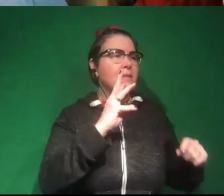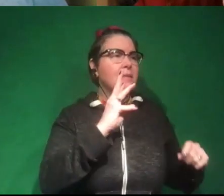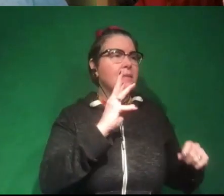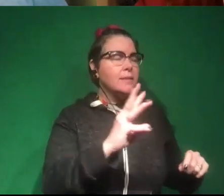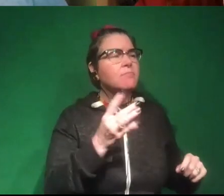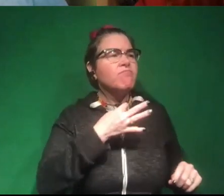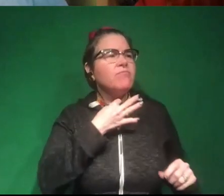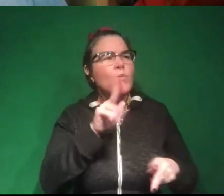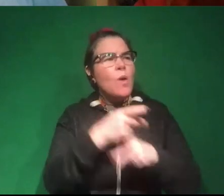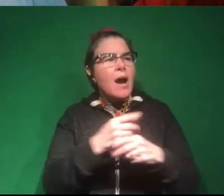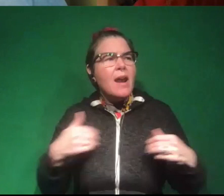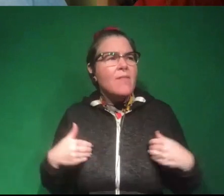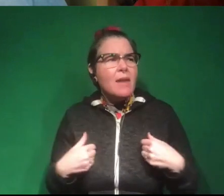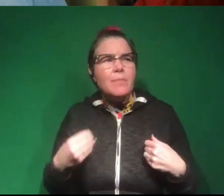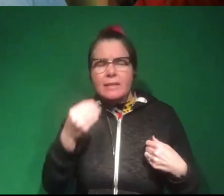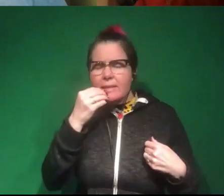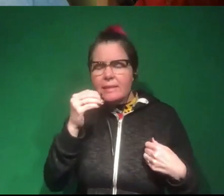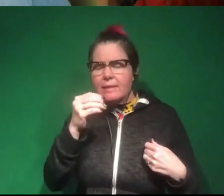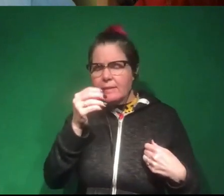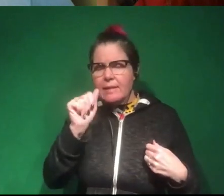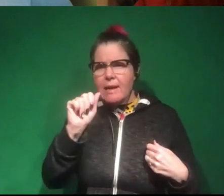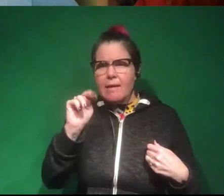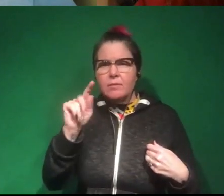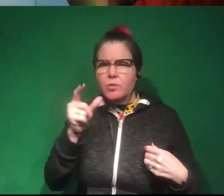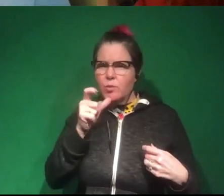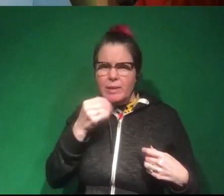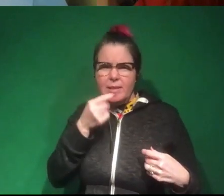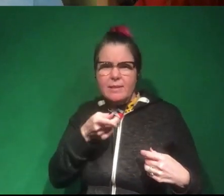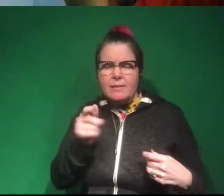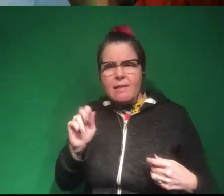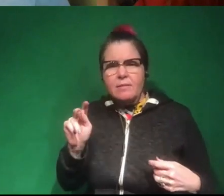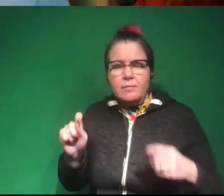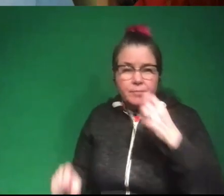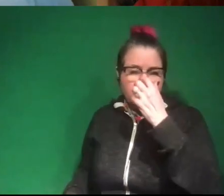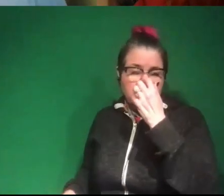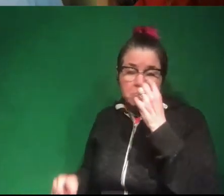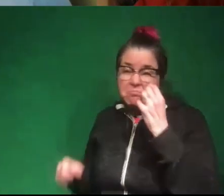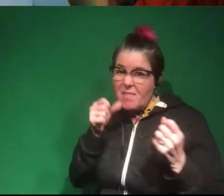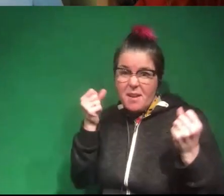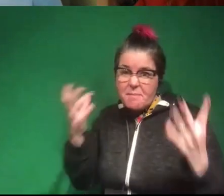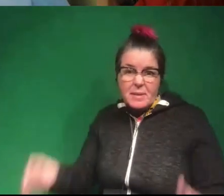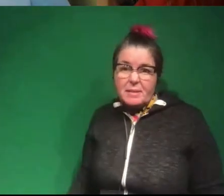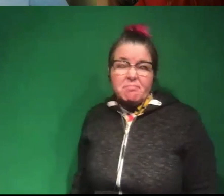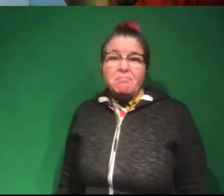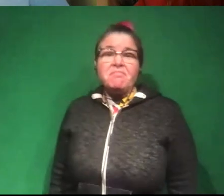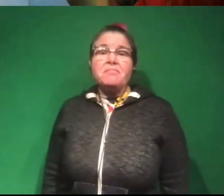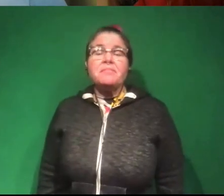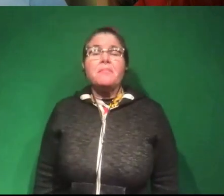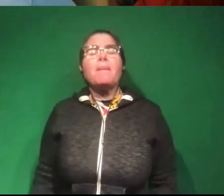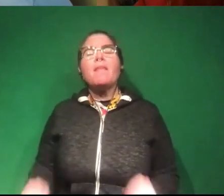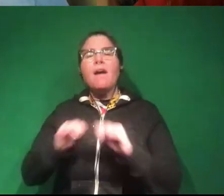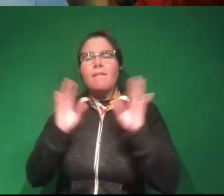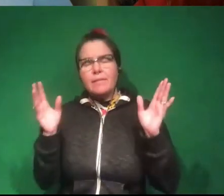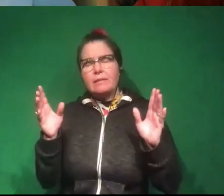what type of animals eat ants? So not many, but obviously the one that